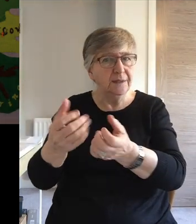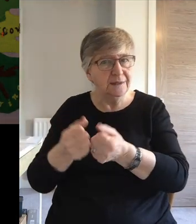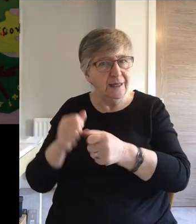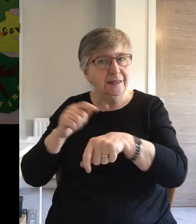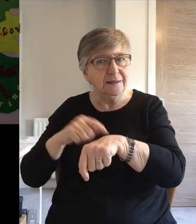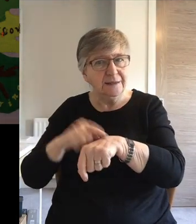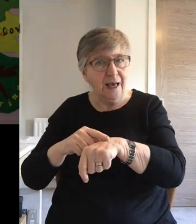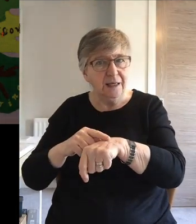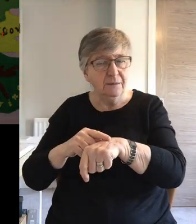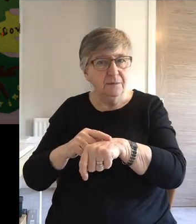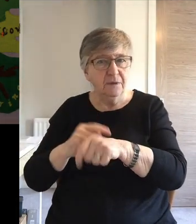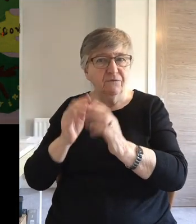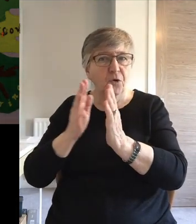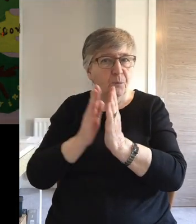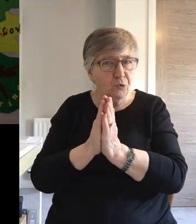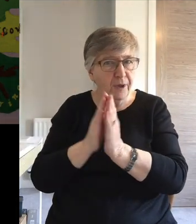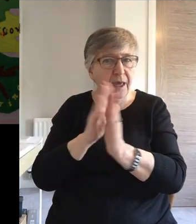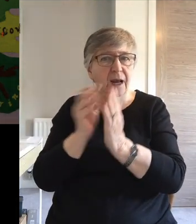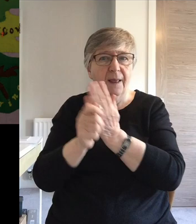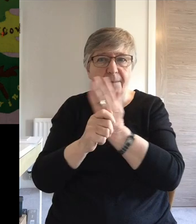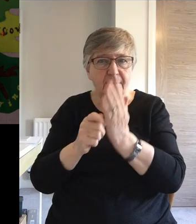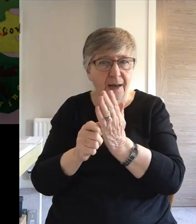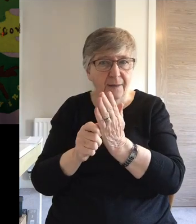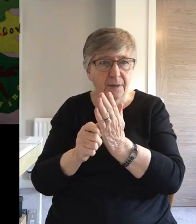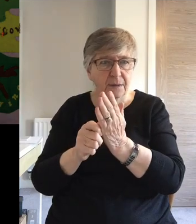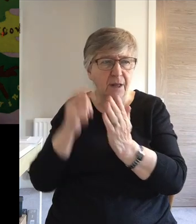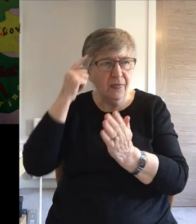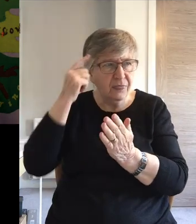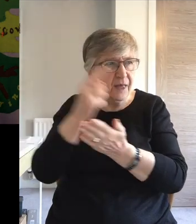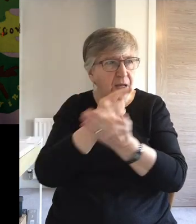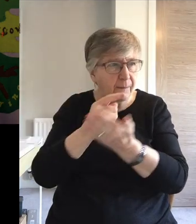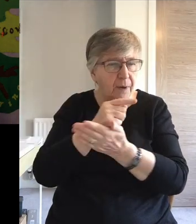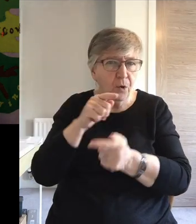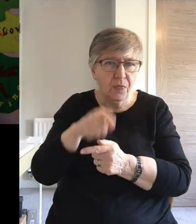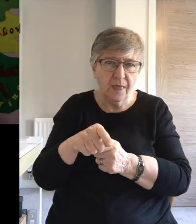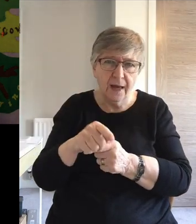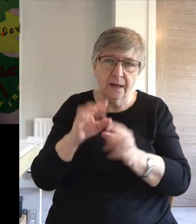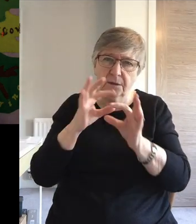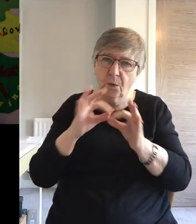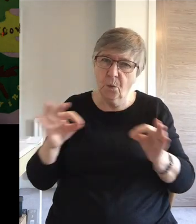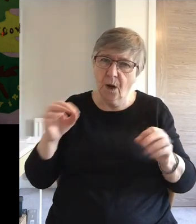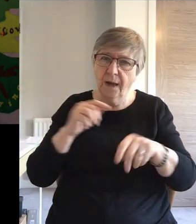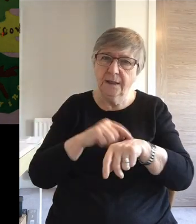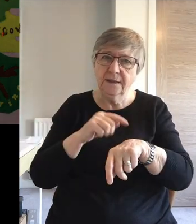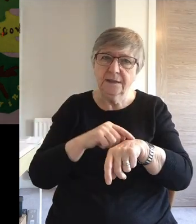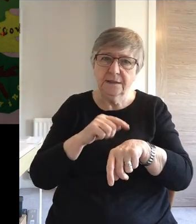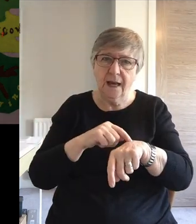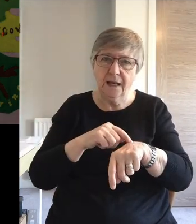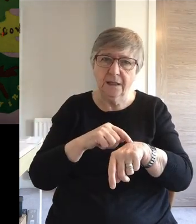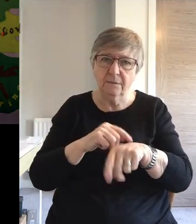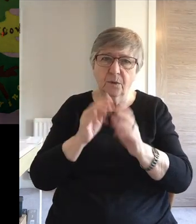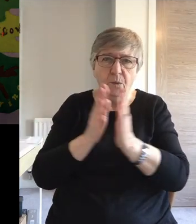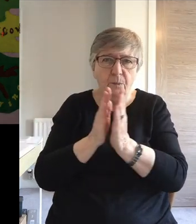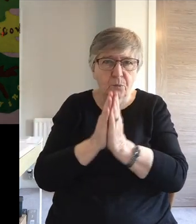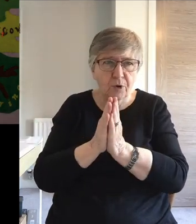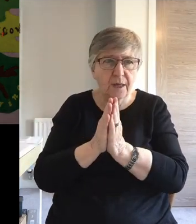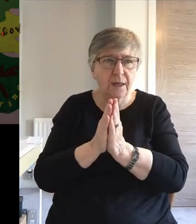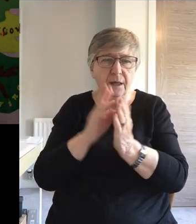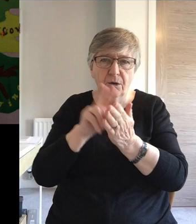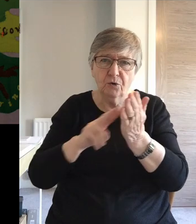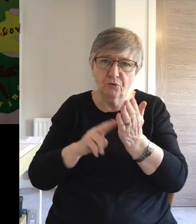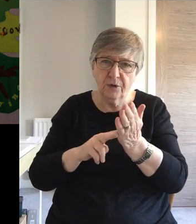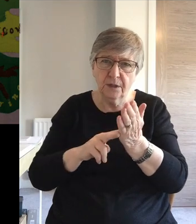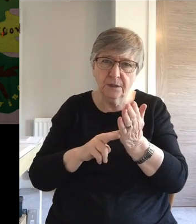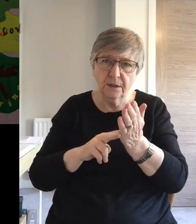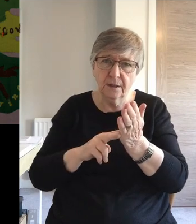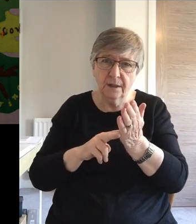time to dwell in the Word of God, to reflect things over in the presence of God when we pray, unless we do that,